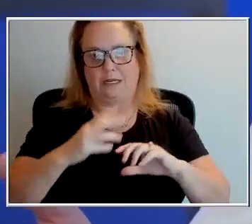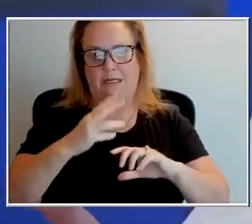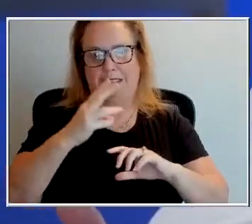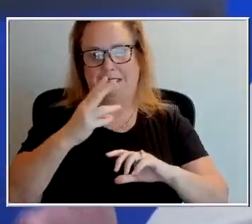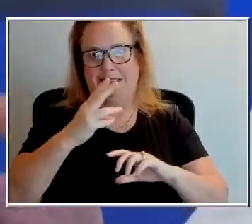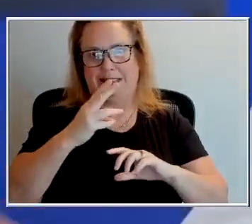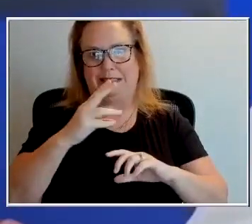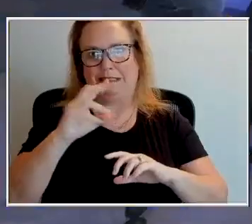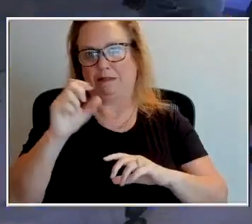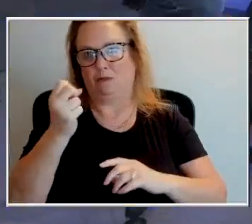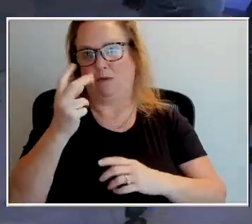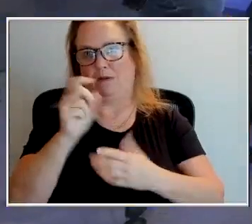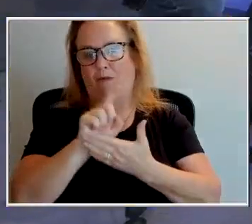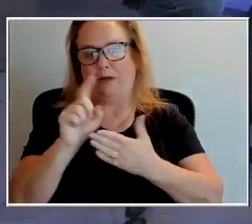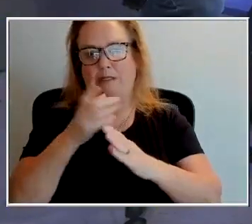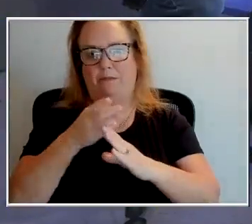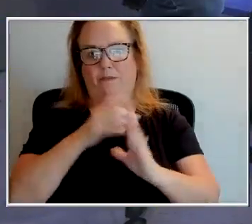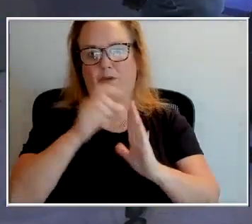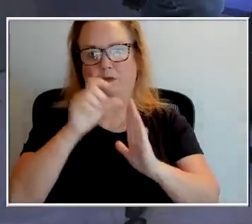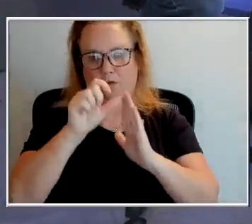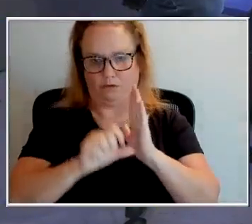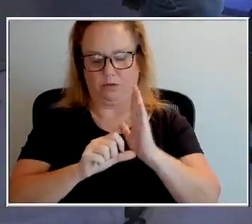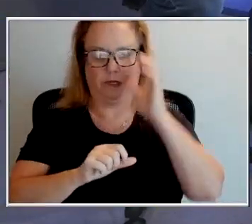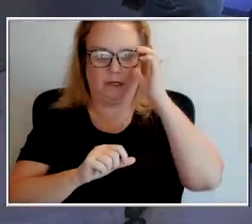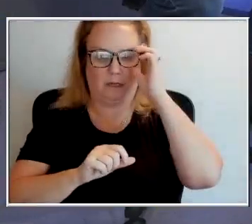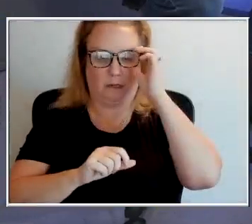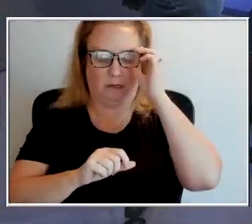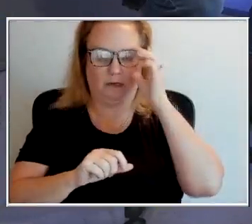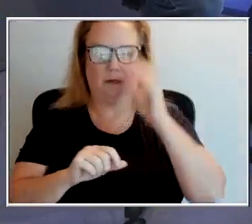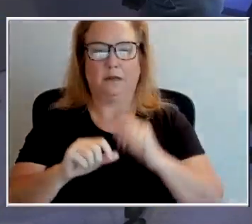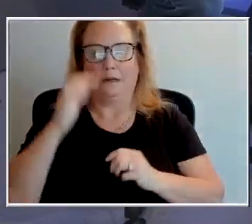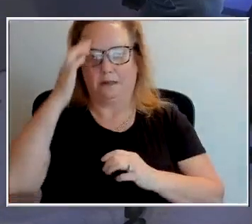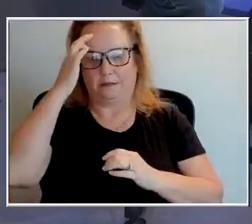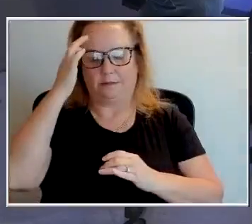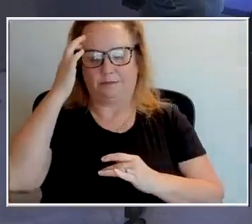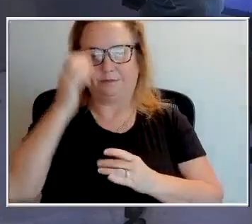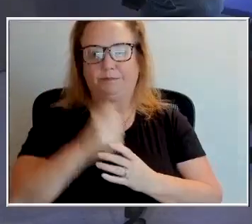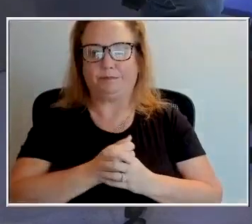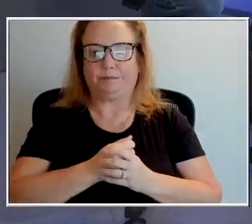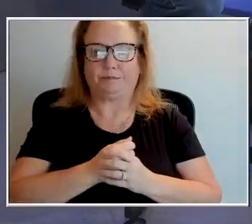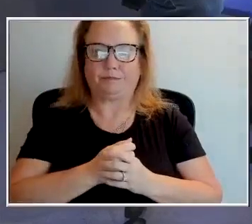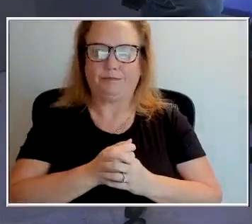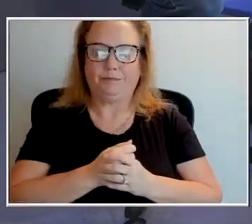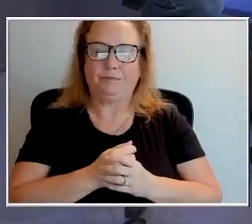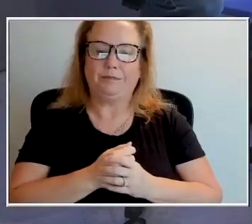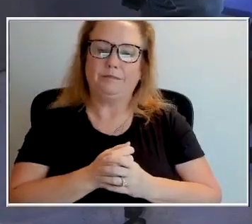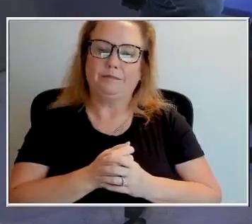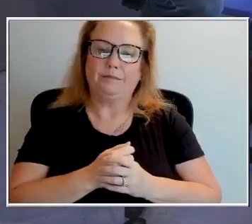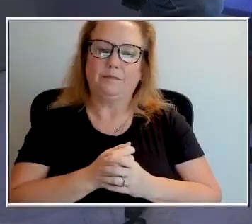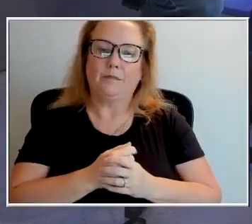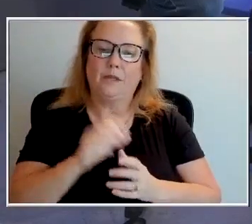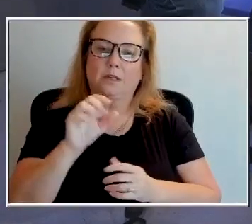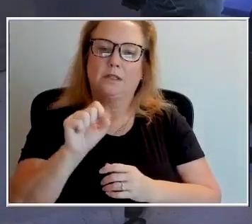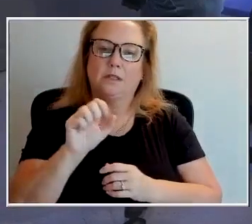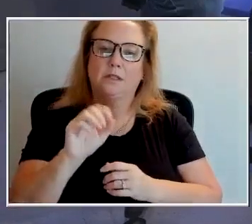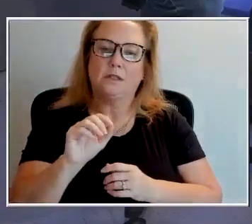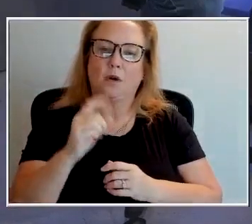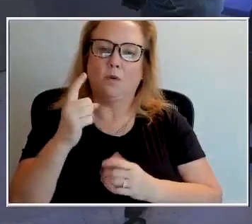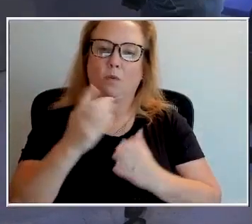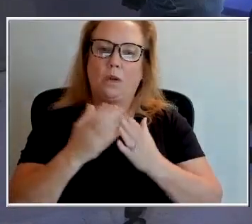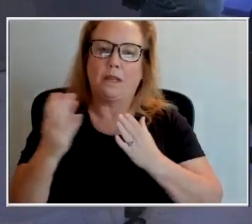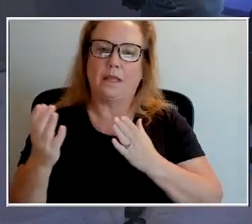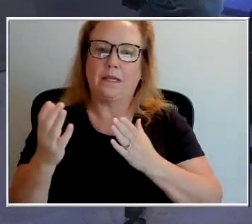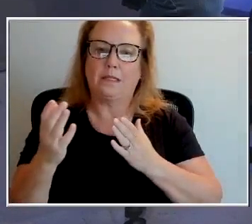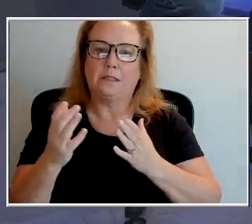before surgery and keep it off. That's what I just heard. Men can have willpower. Correct. That's awesome. And so one of the things that have been in the